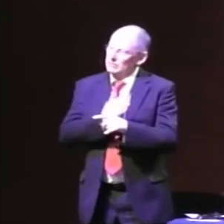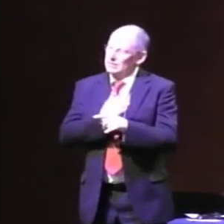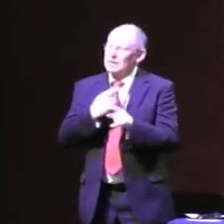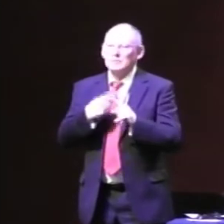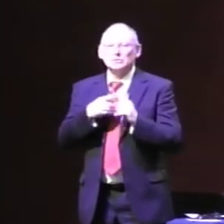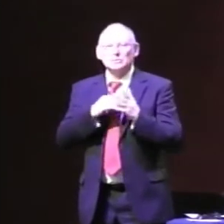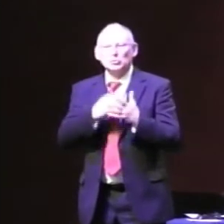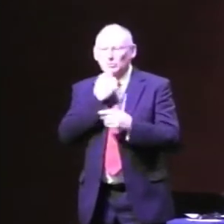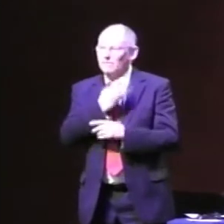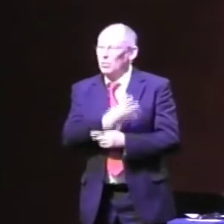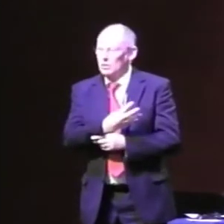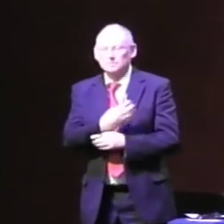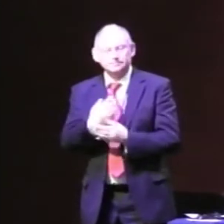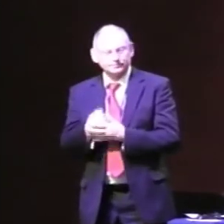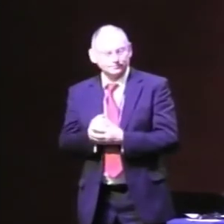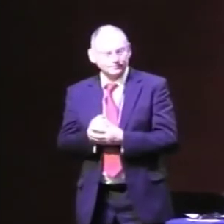emergency motion 4.